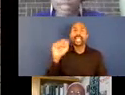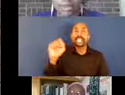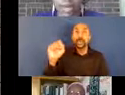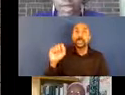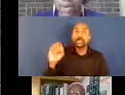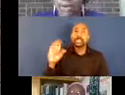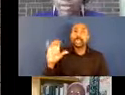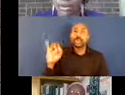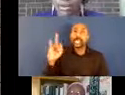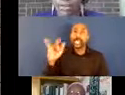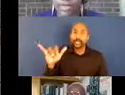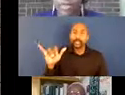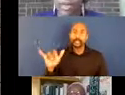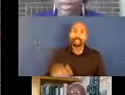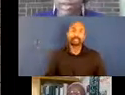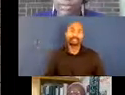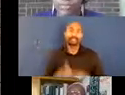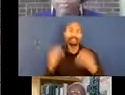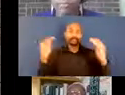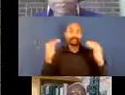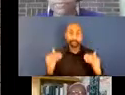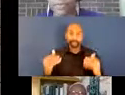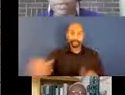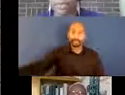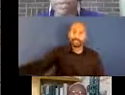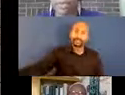Radically transparent author positionality.